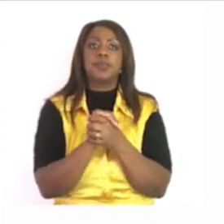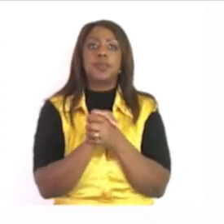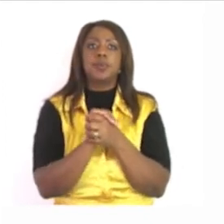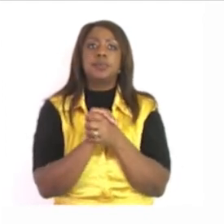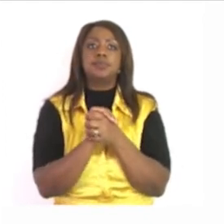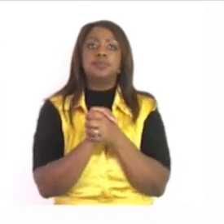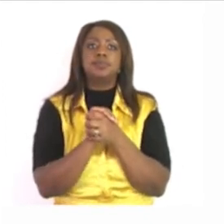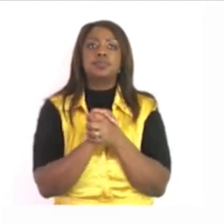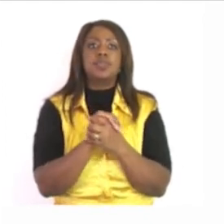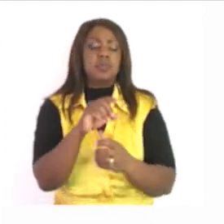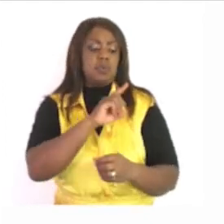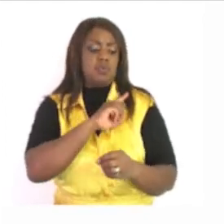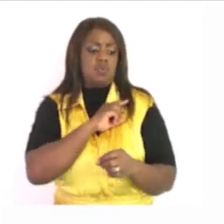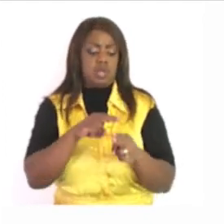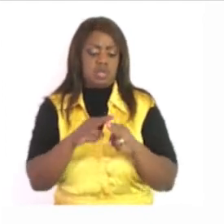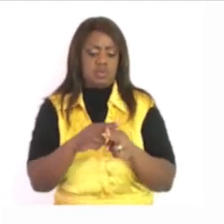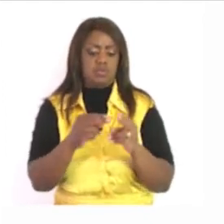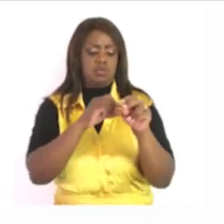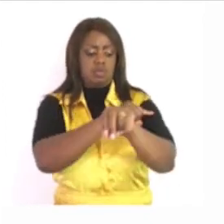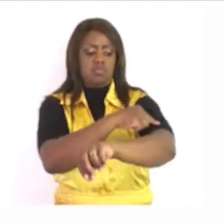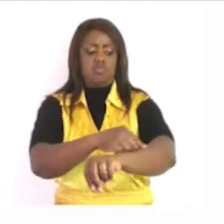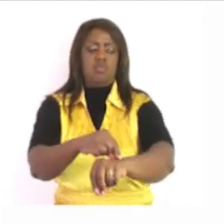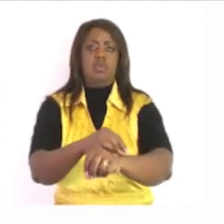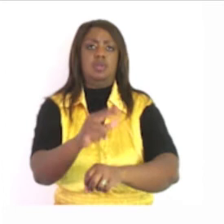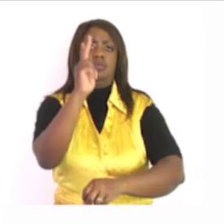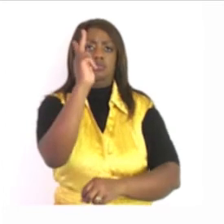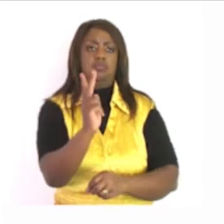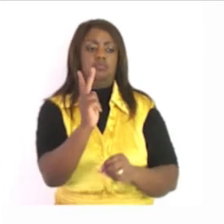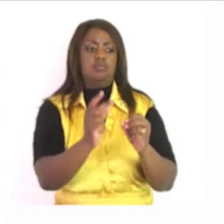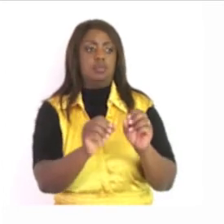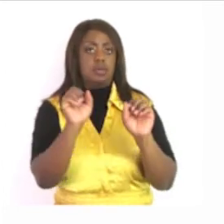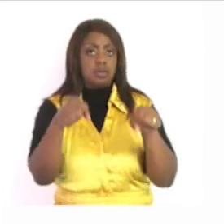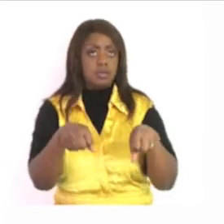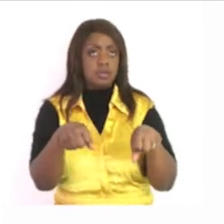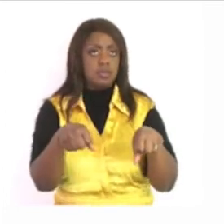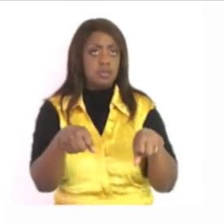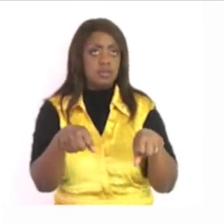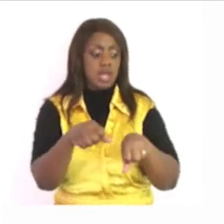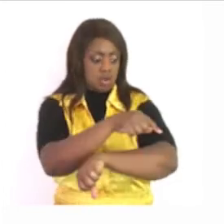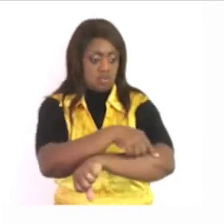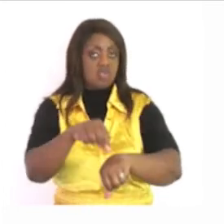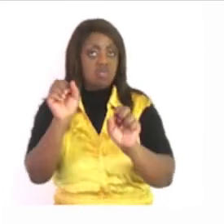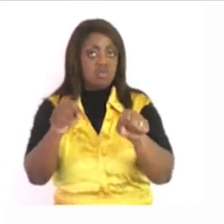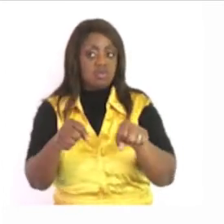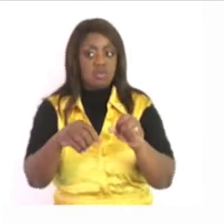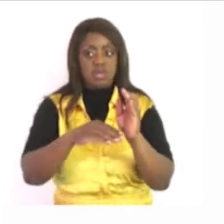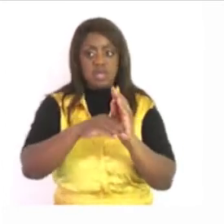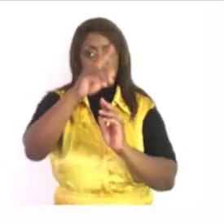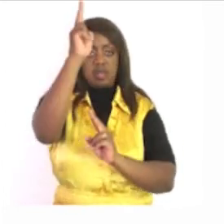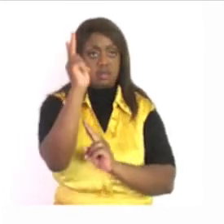why can we not use a ruler to measure our height?